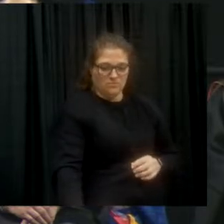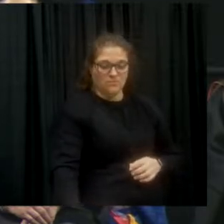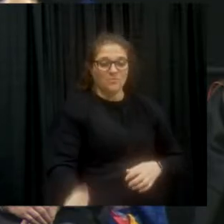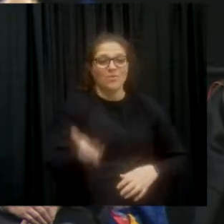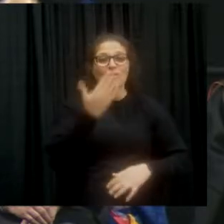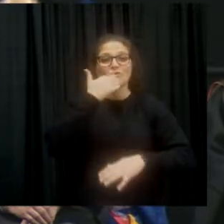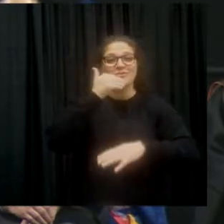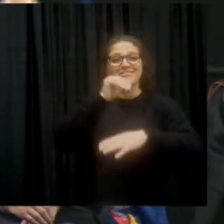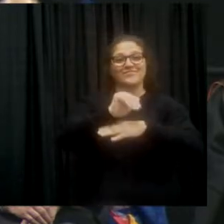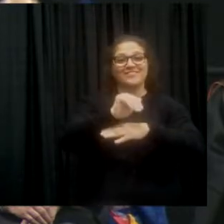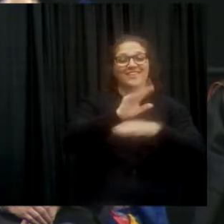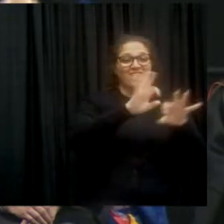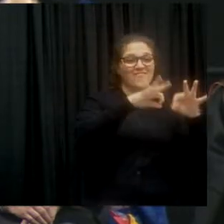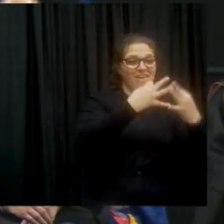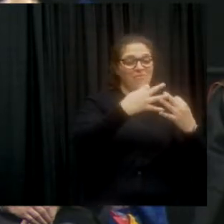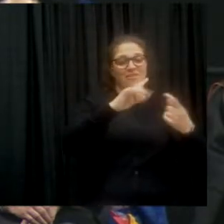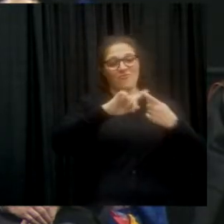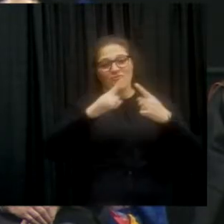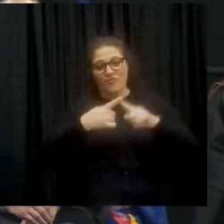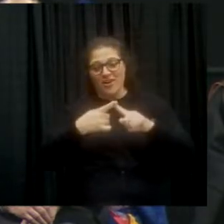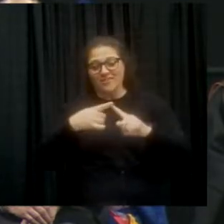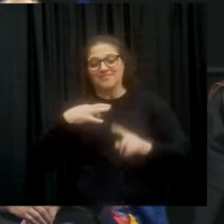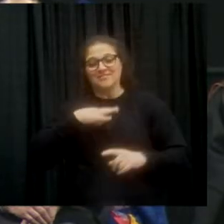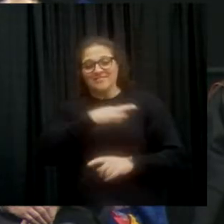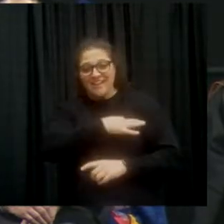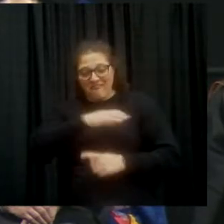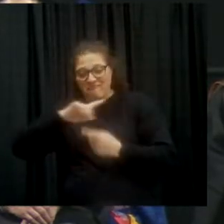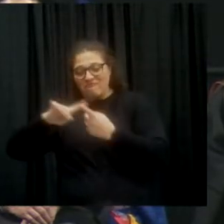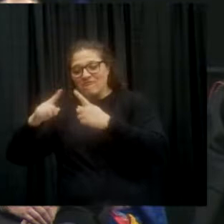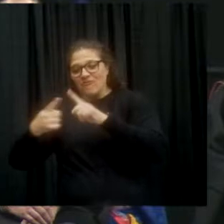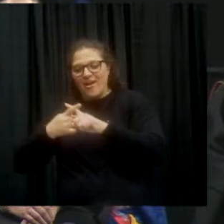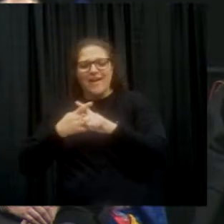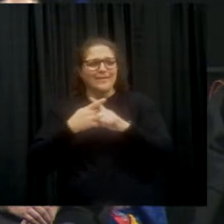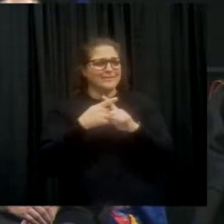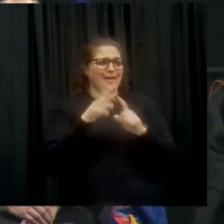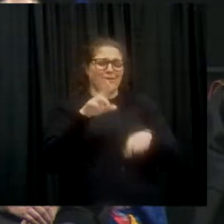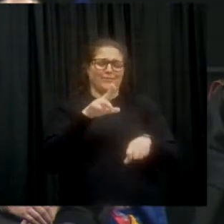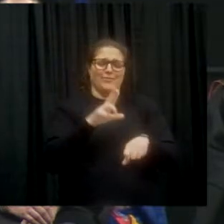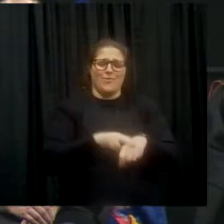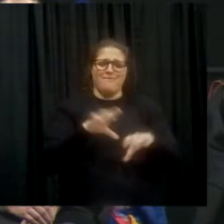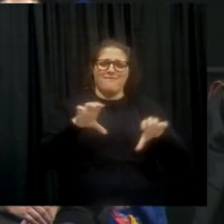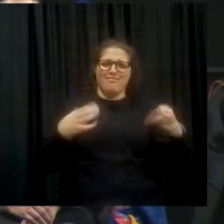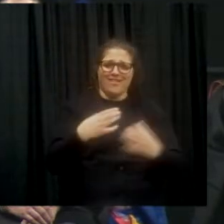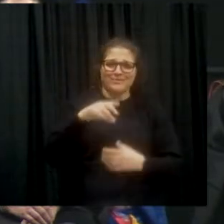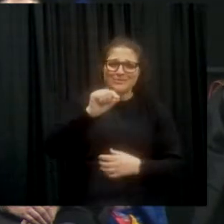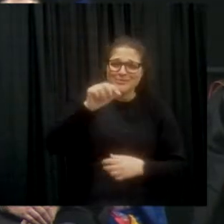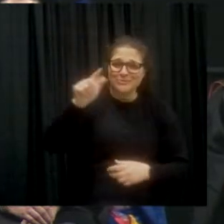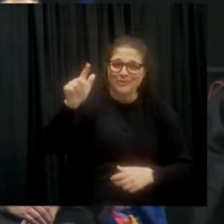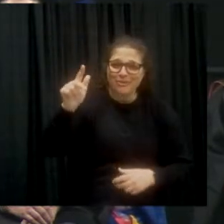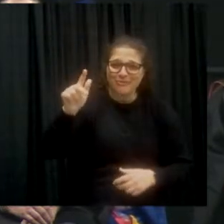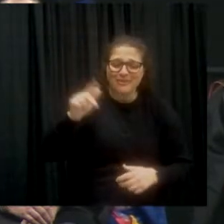Good evening, family, friends, faculty, staff, and of course, the class of 2023.